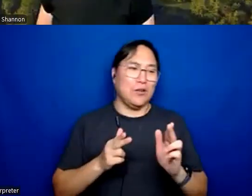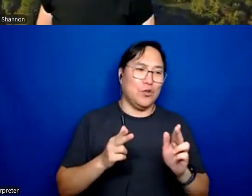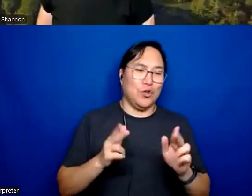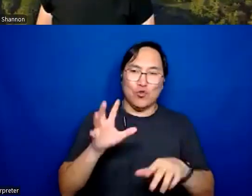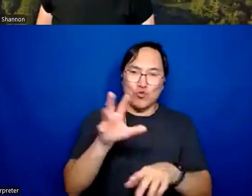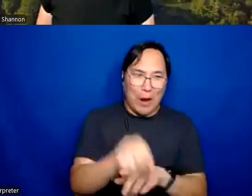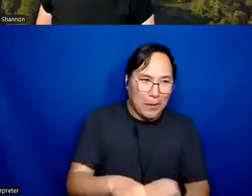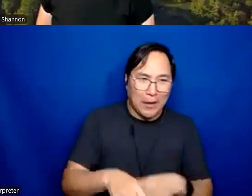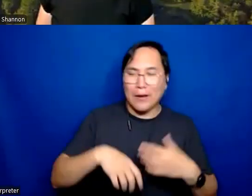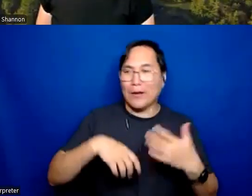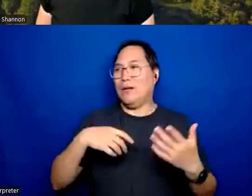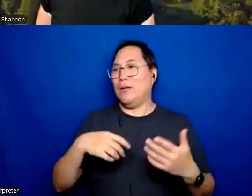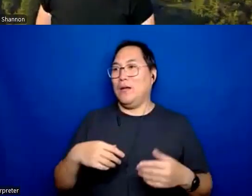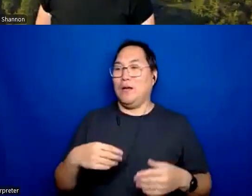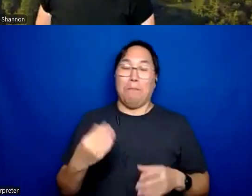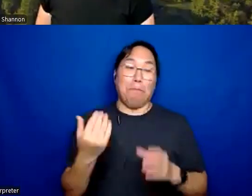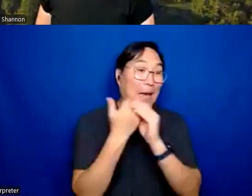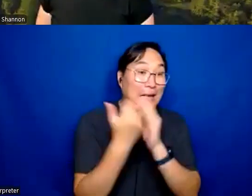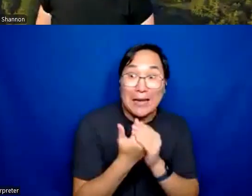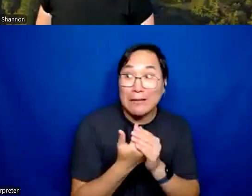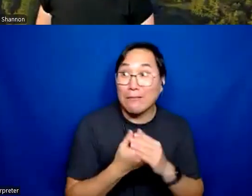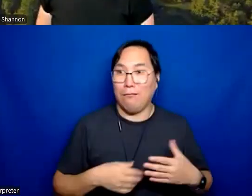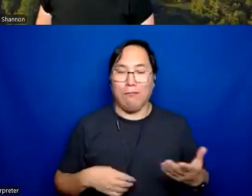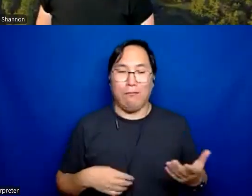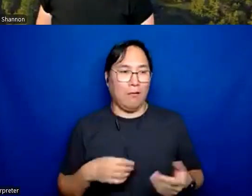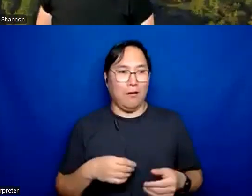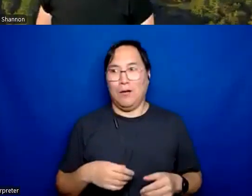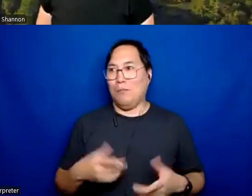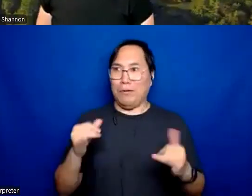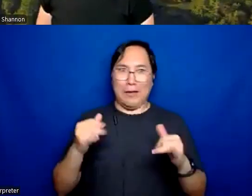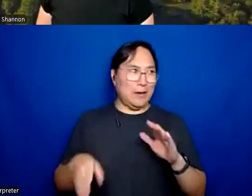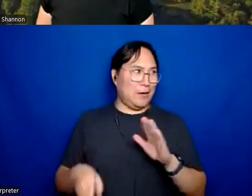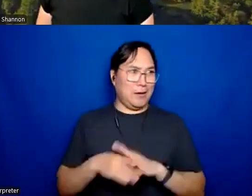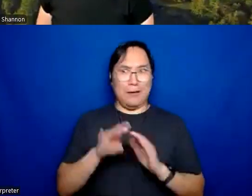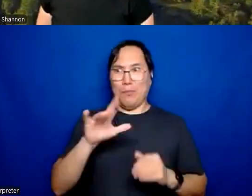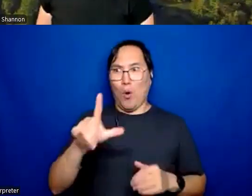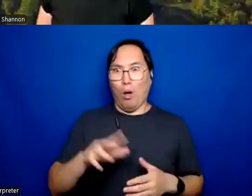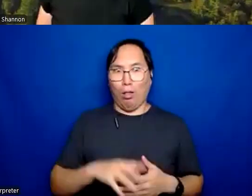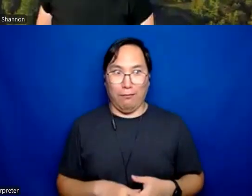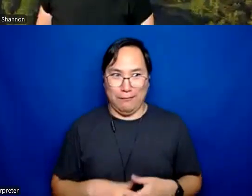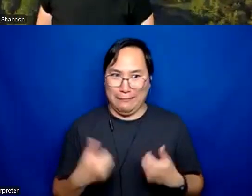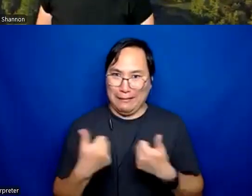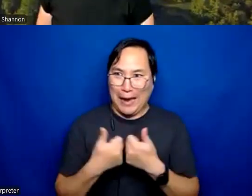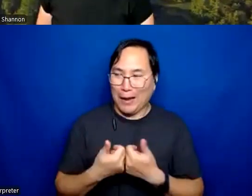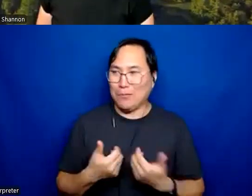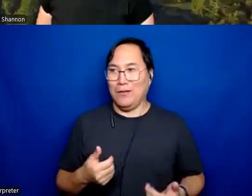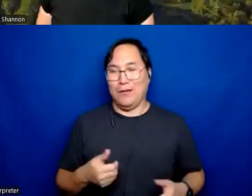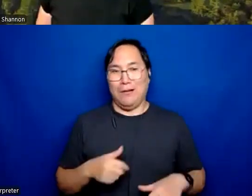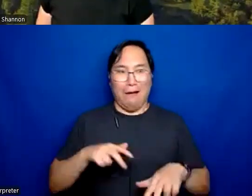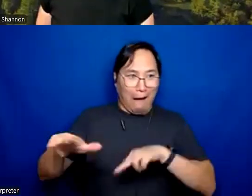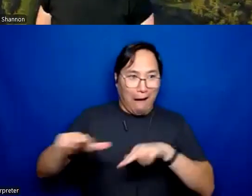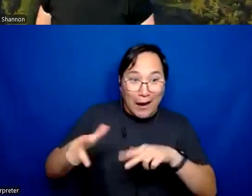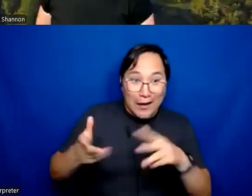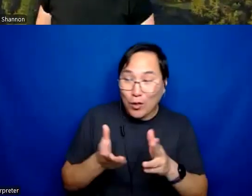It can encompass picnicking, kickball. I just mentioned through hiking, so it can long-term